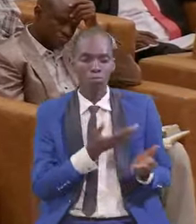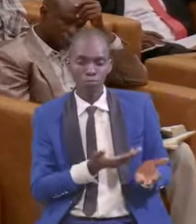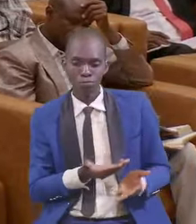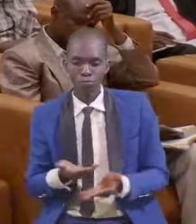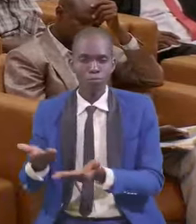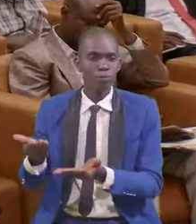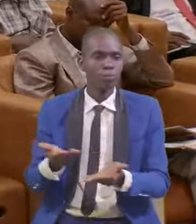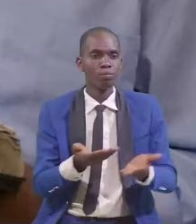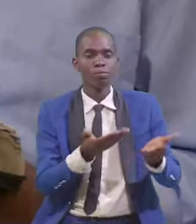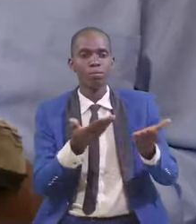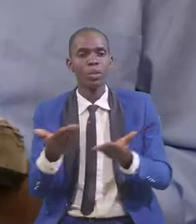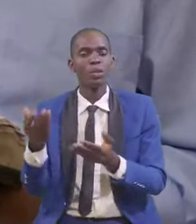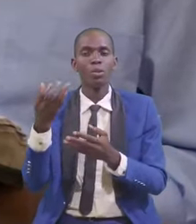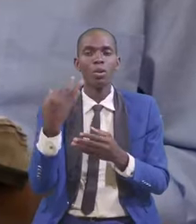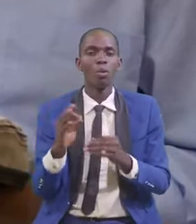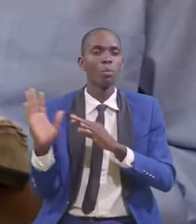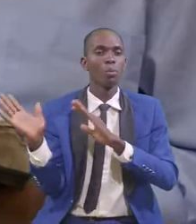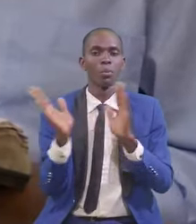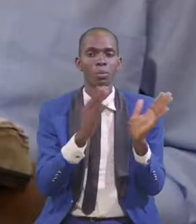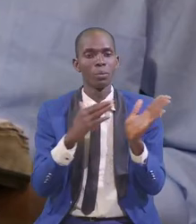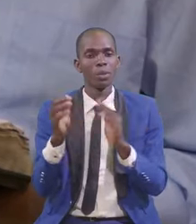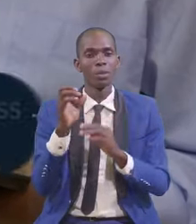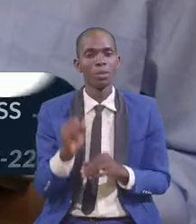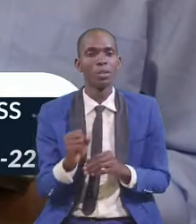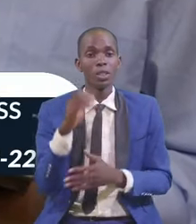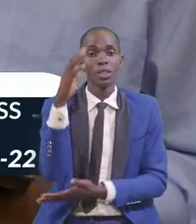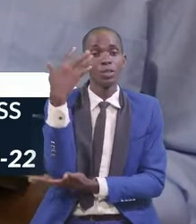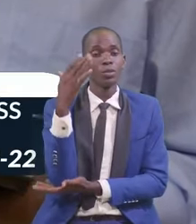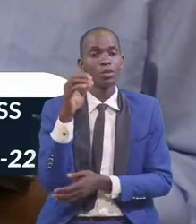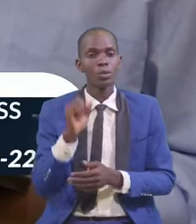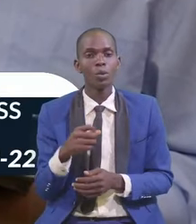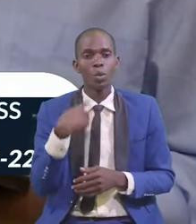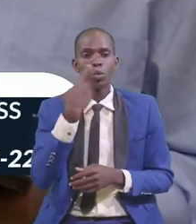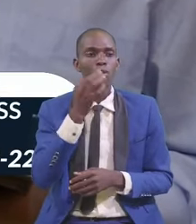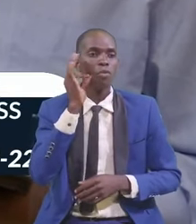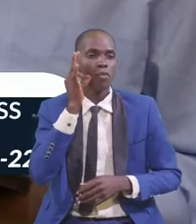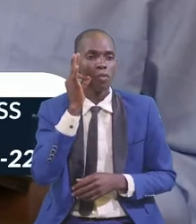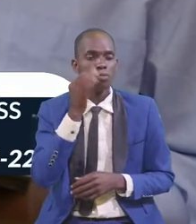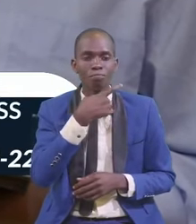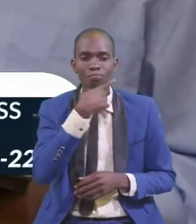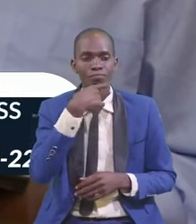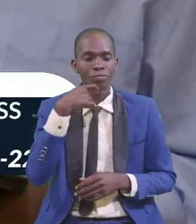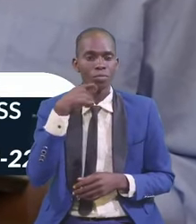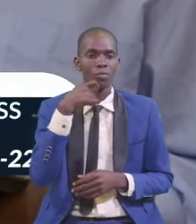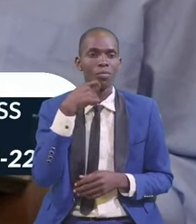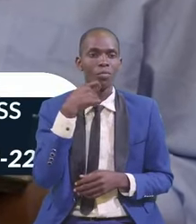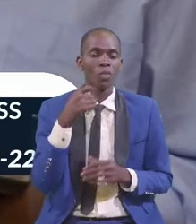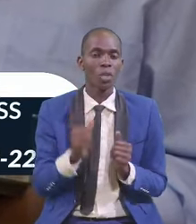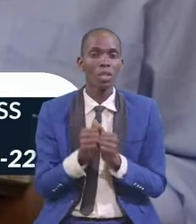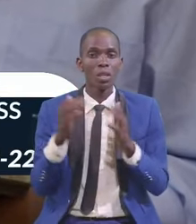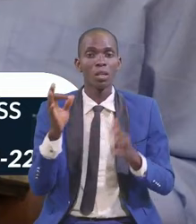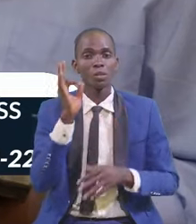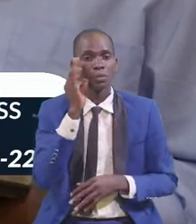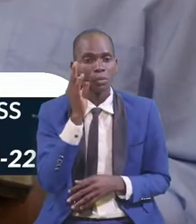the aboutou of weeds trees whose fruit wither